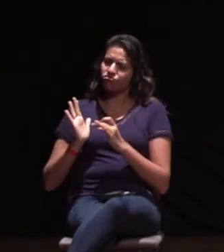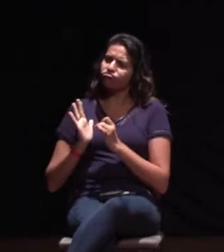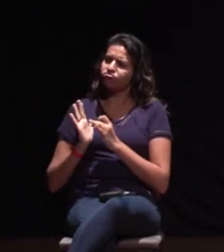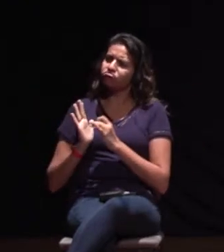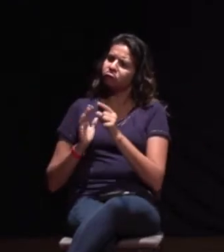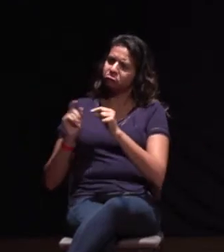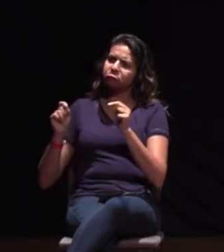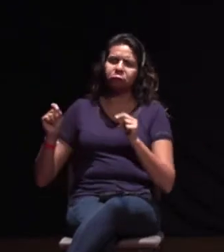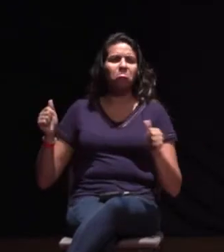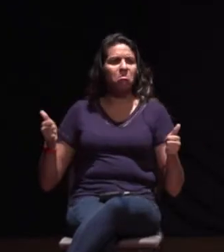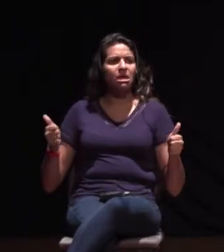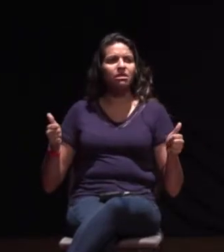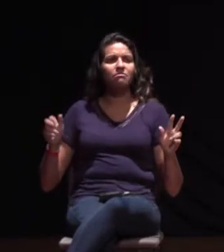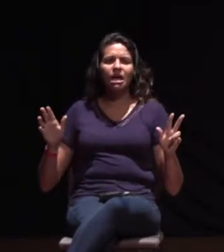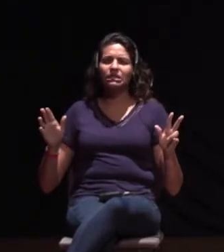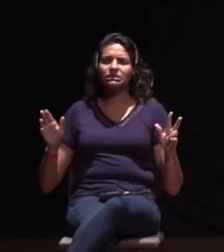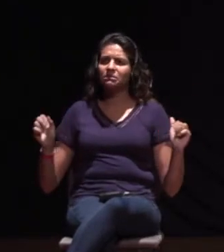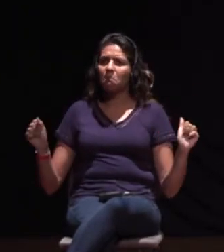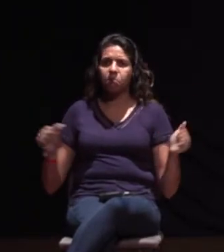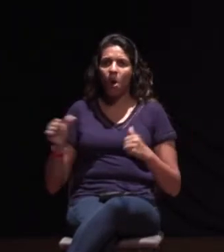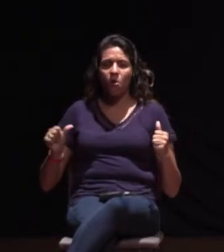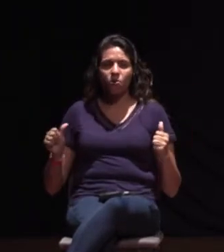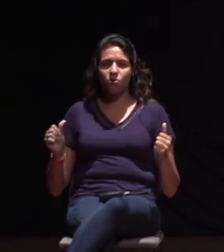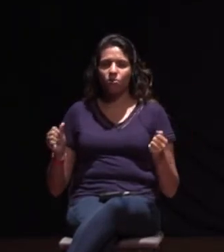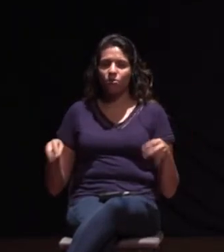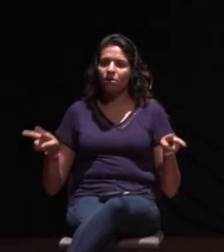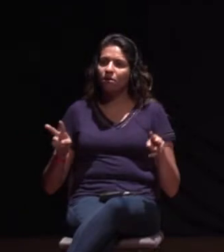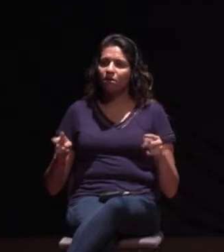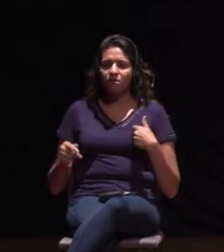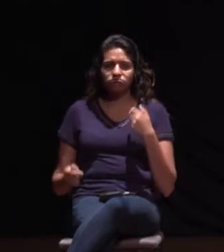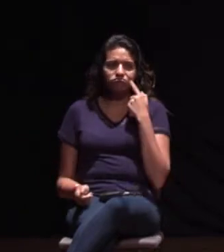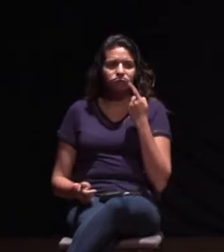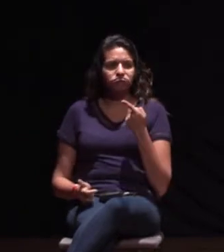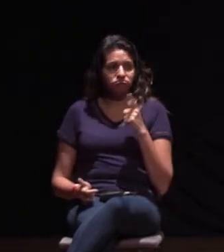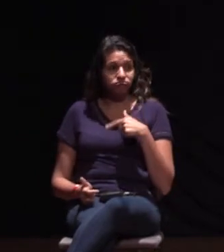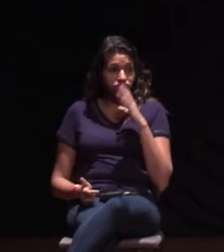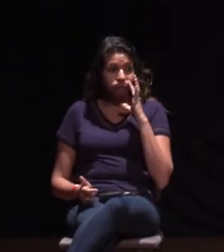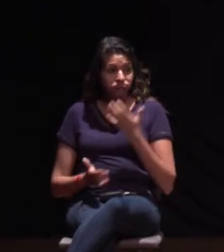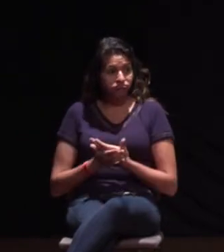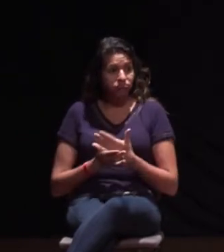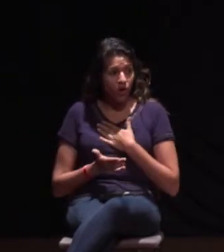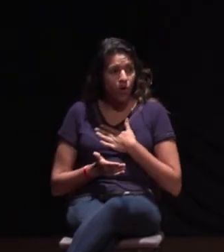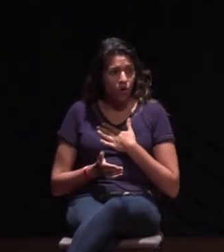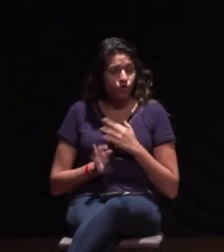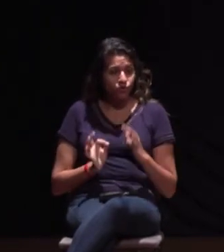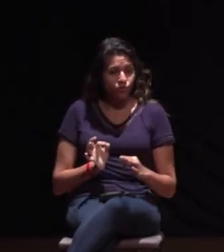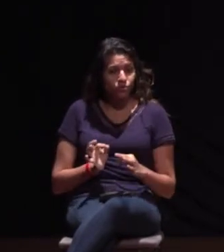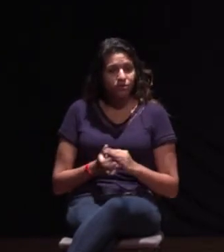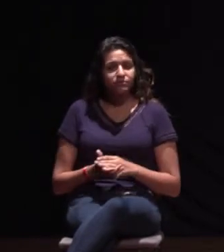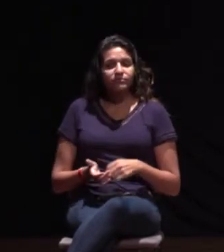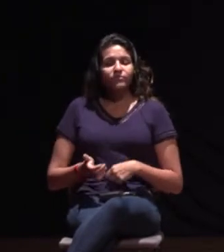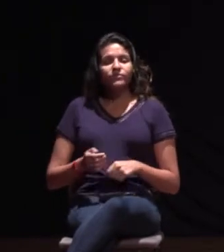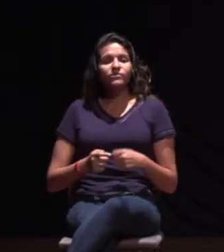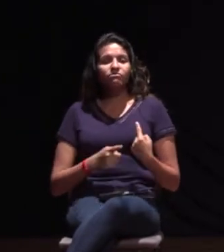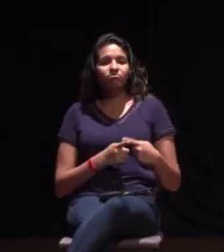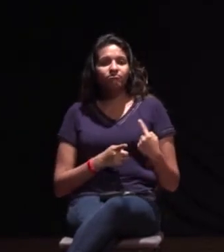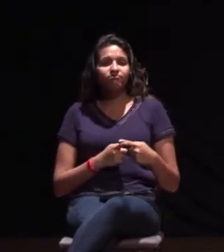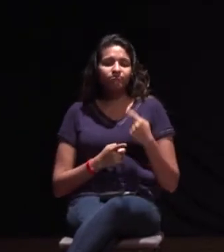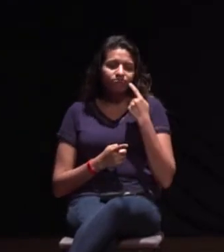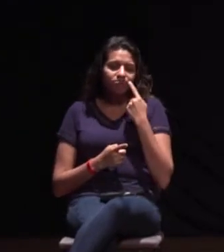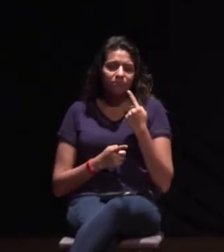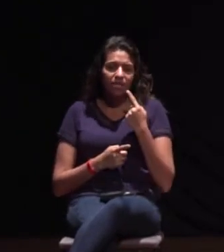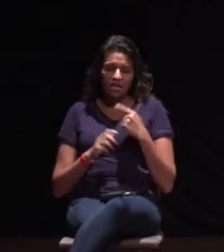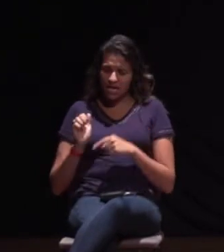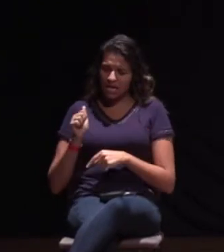something fascinating, I think. And thus, the onset and the precept of the anti-museum was just about that, trying to think, okay, what